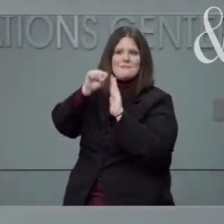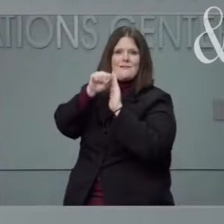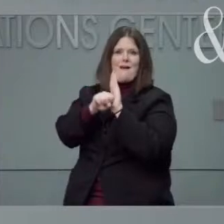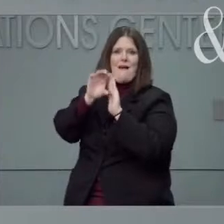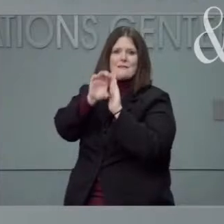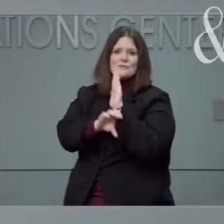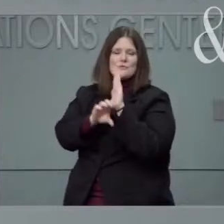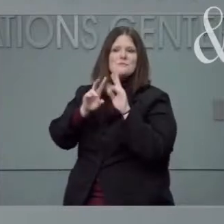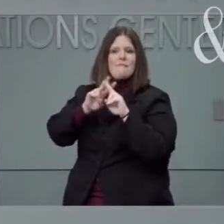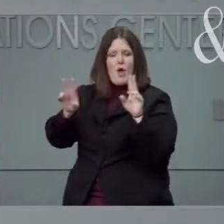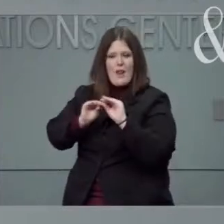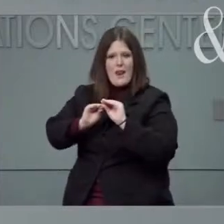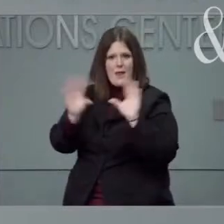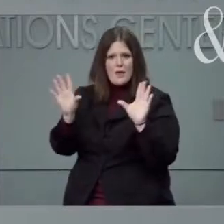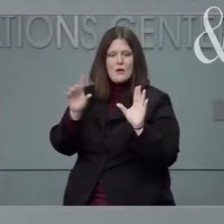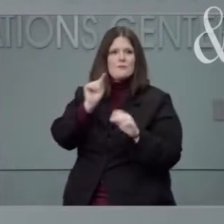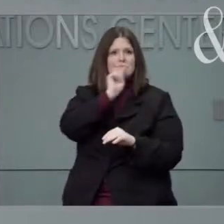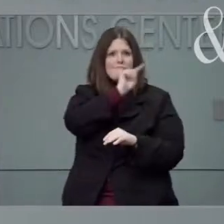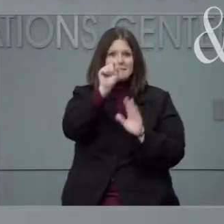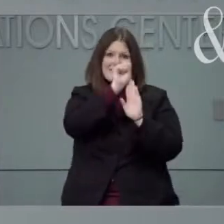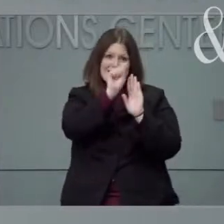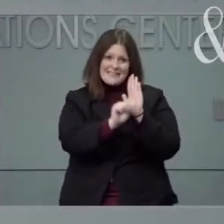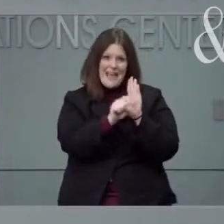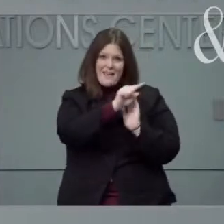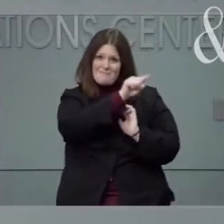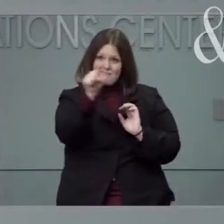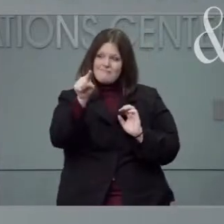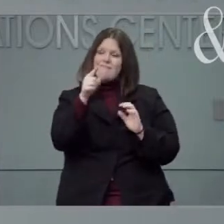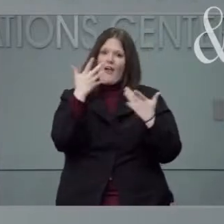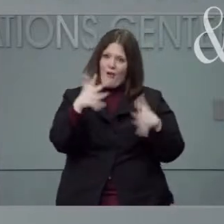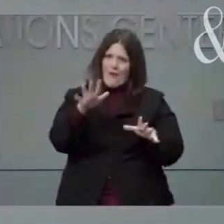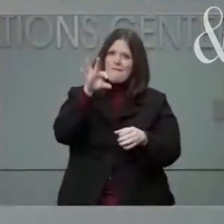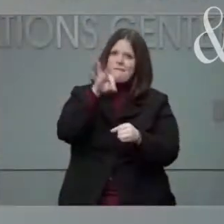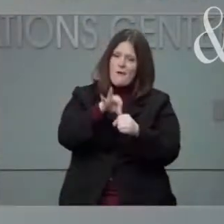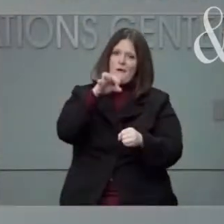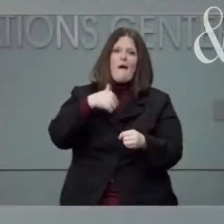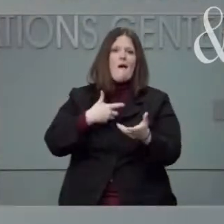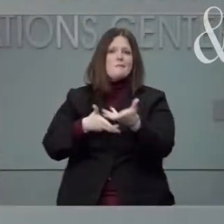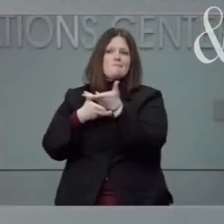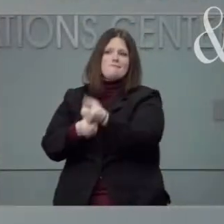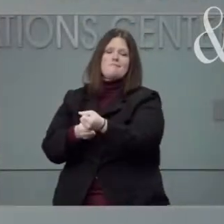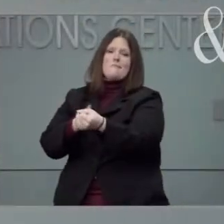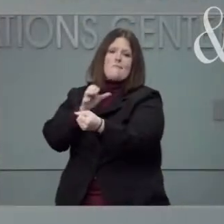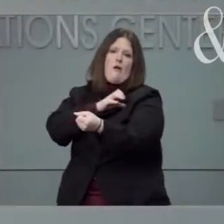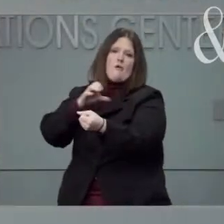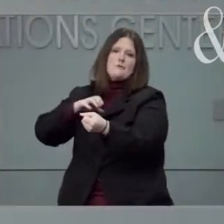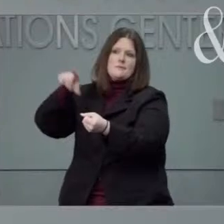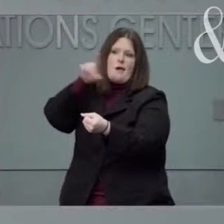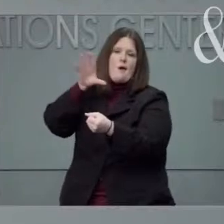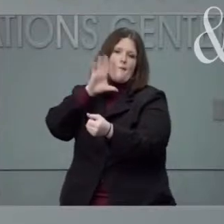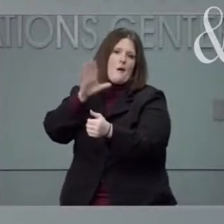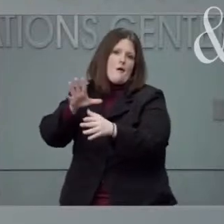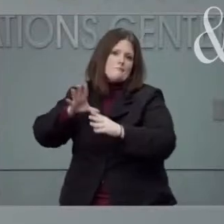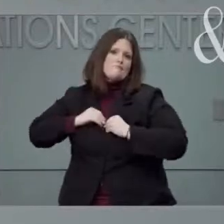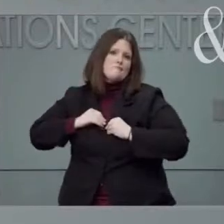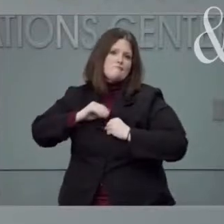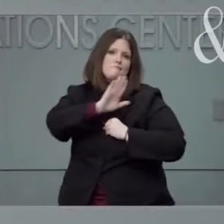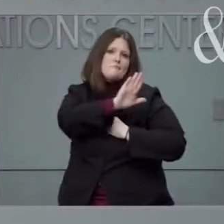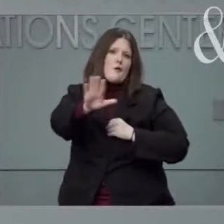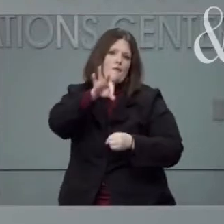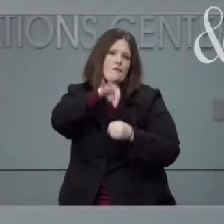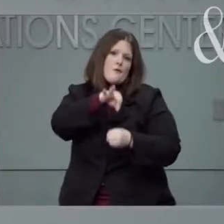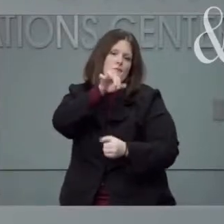have made clear their preferences, and I feel pretty confident that Congress will accept those election results today.